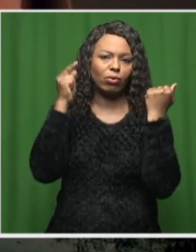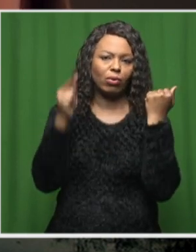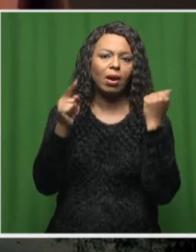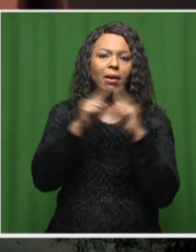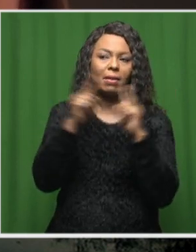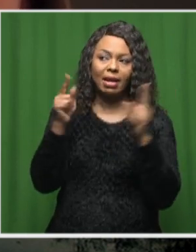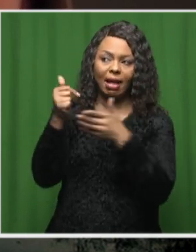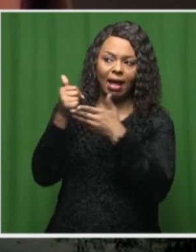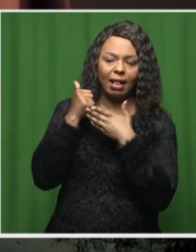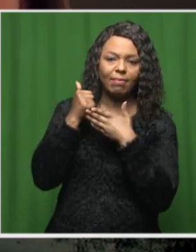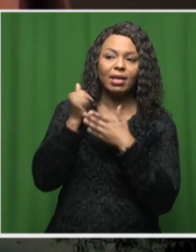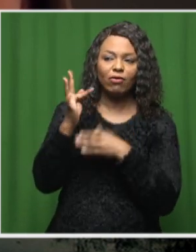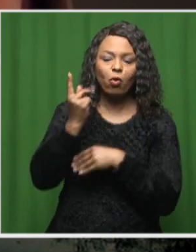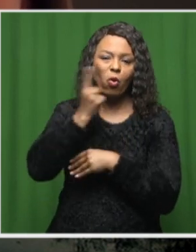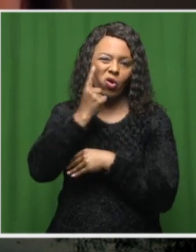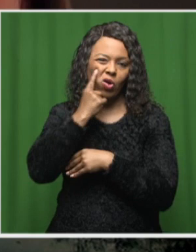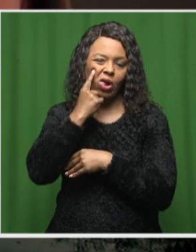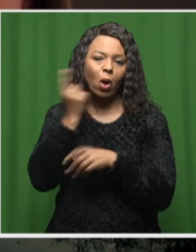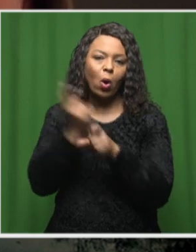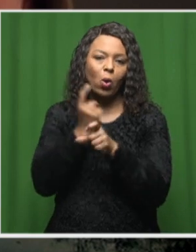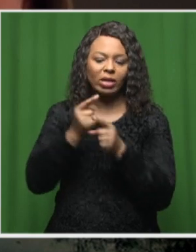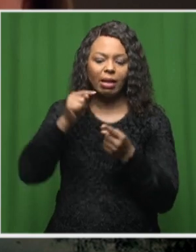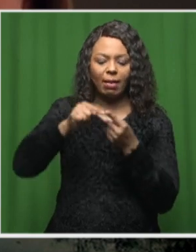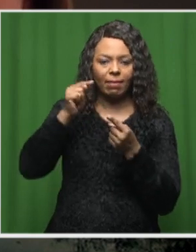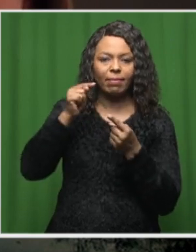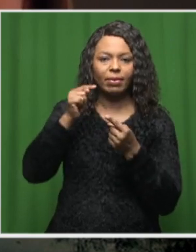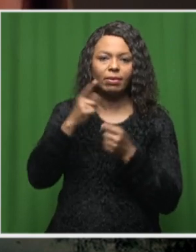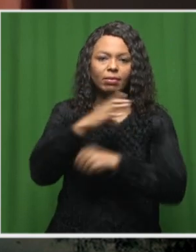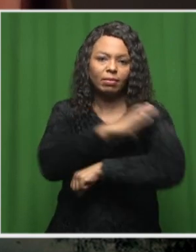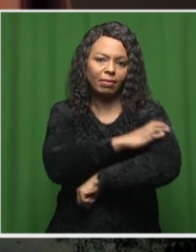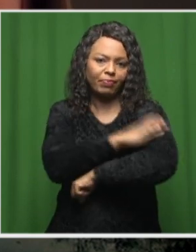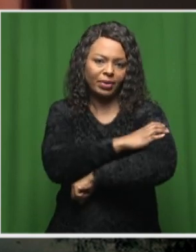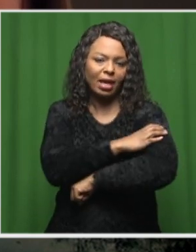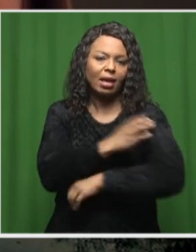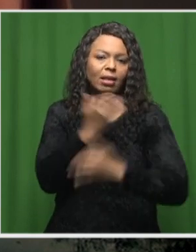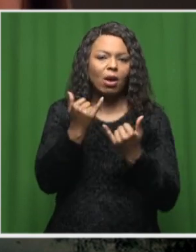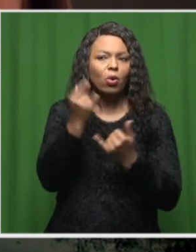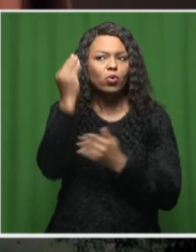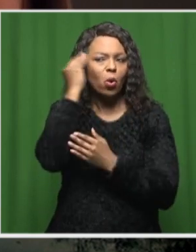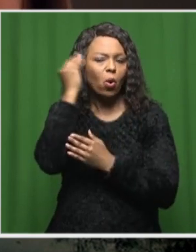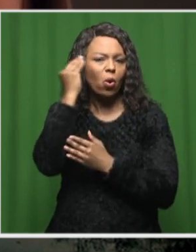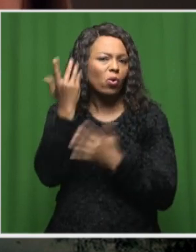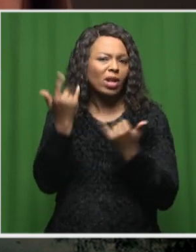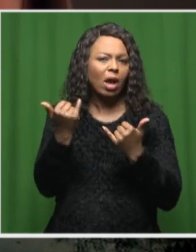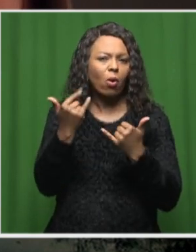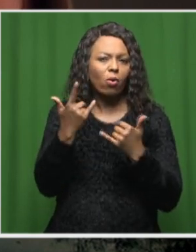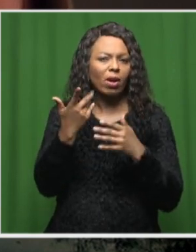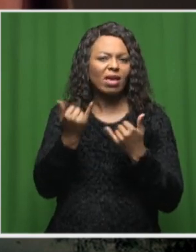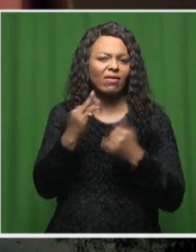it tested regularly. Perhaps you can help us know what the signs are of high blood pressure.